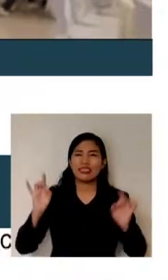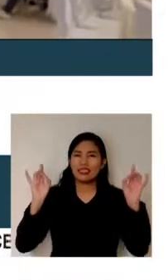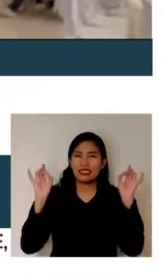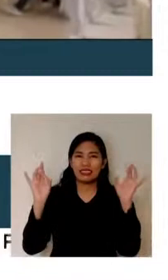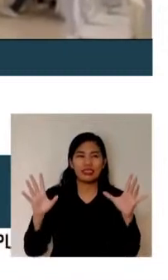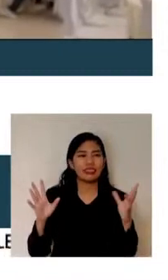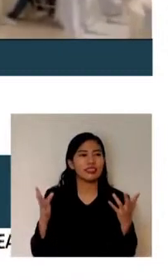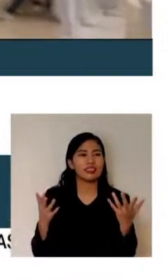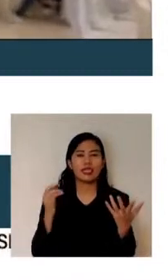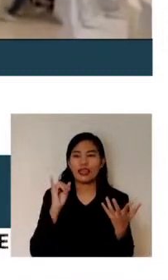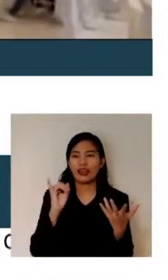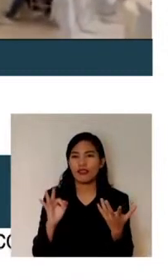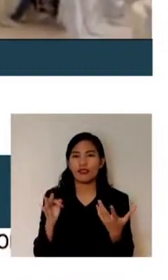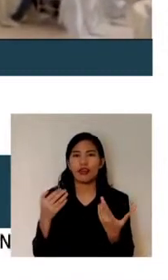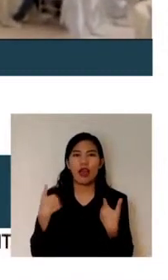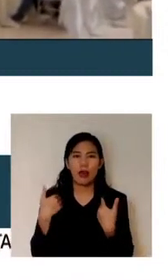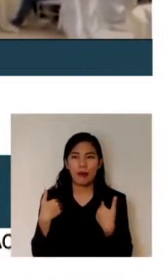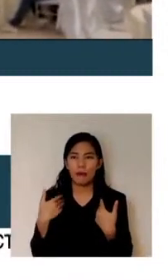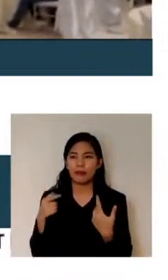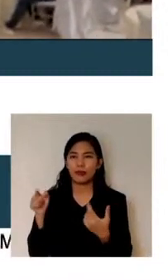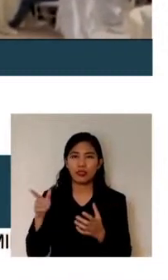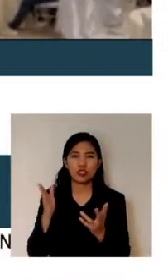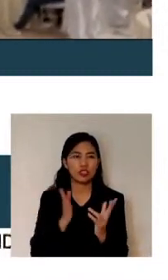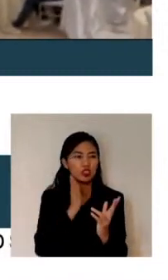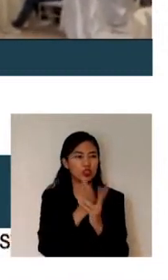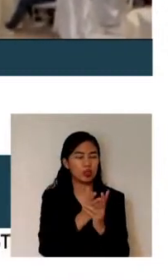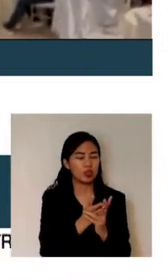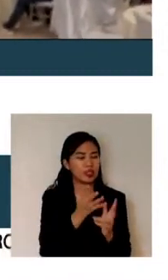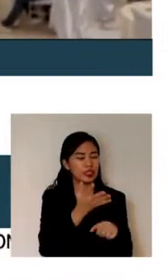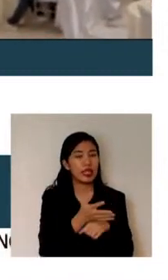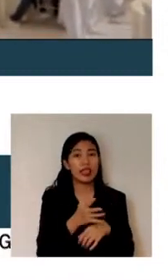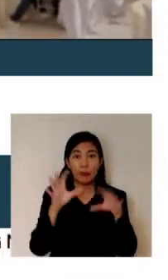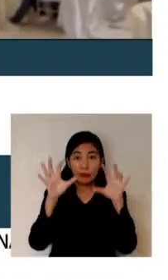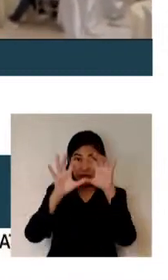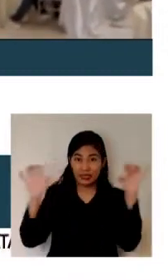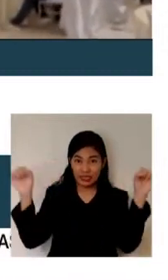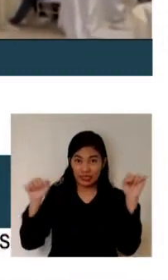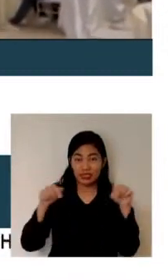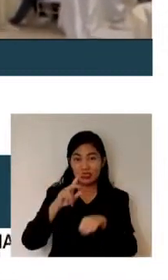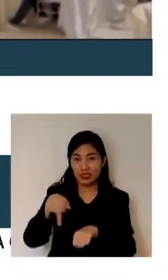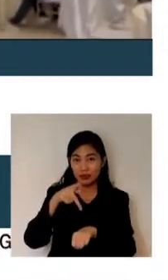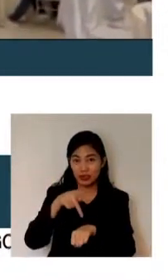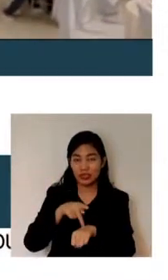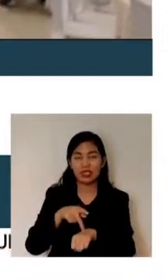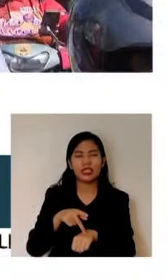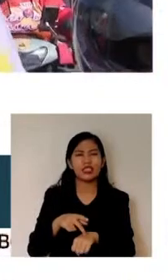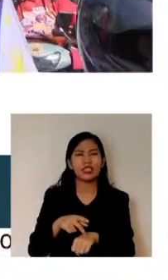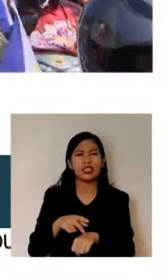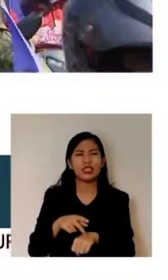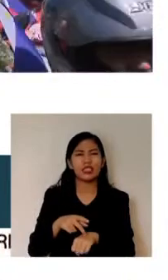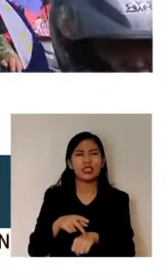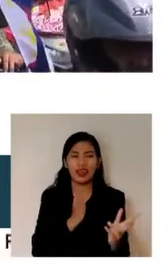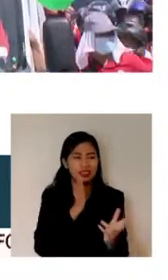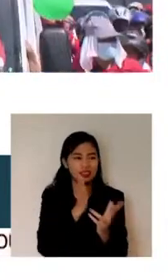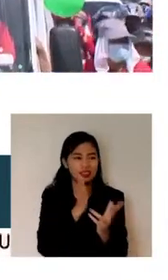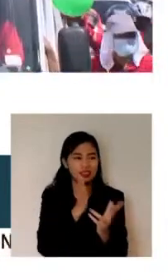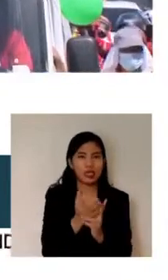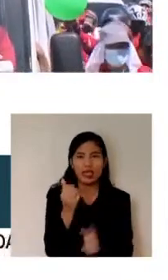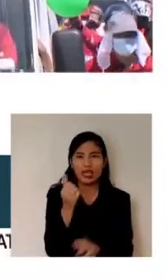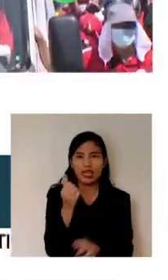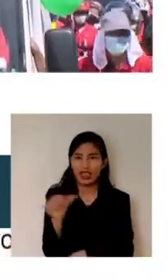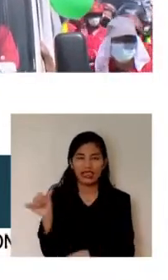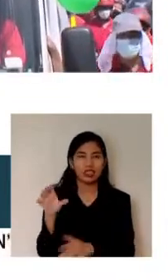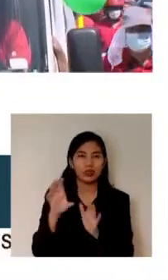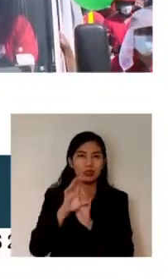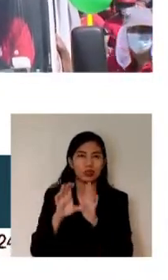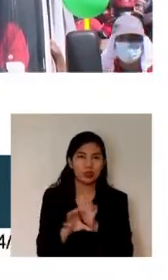interfere. The president of this country has never interfered in any constitutional body. In fact,